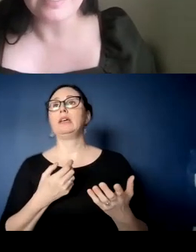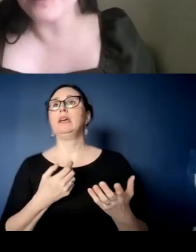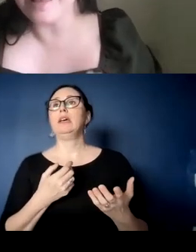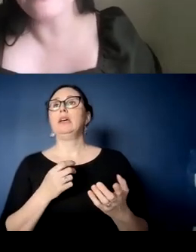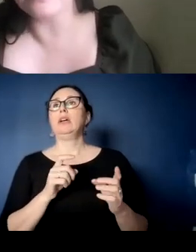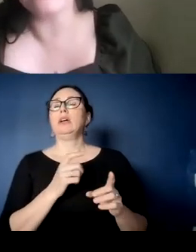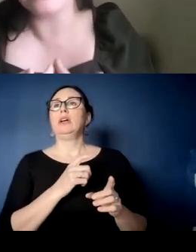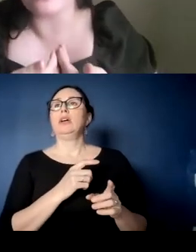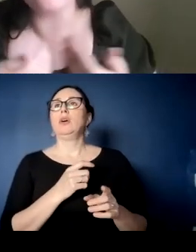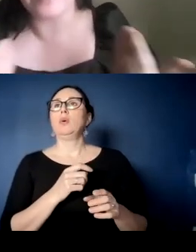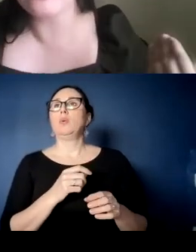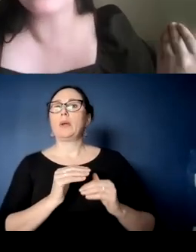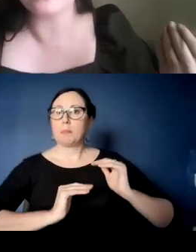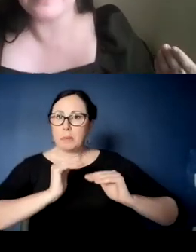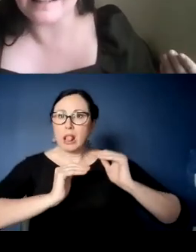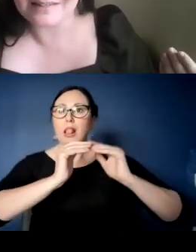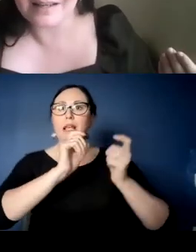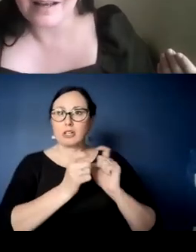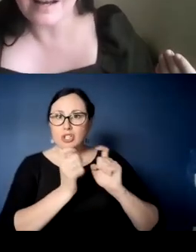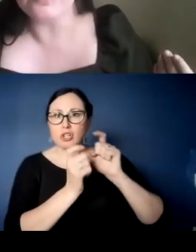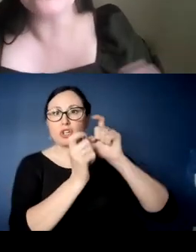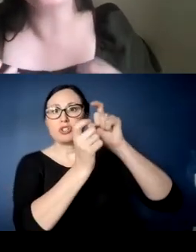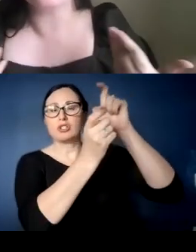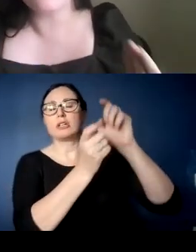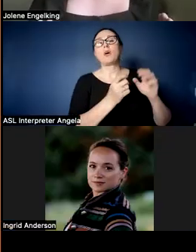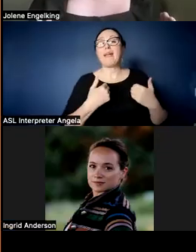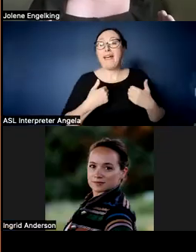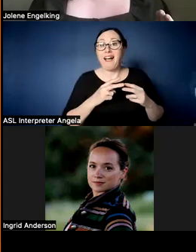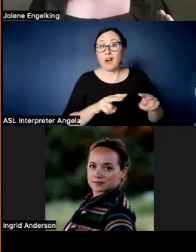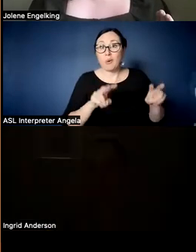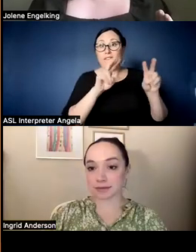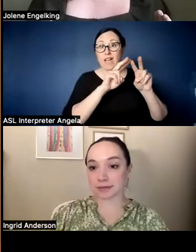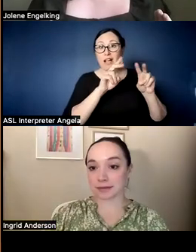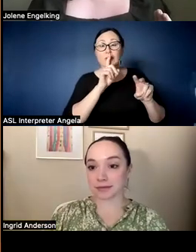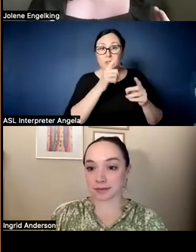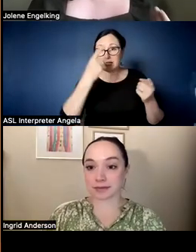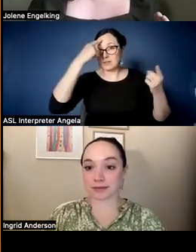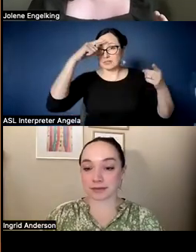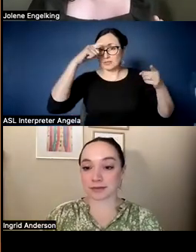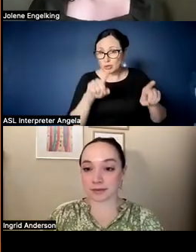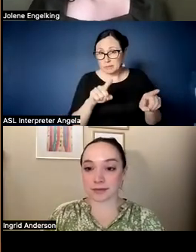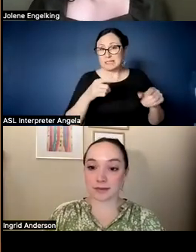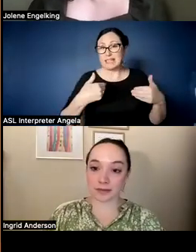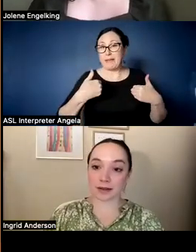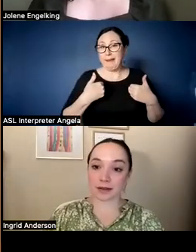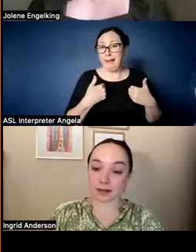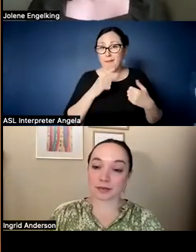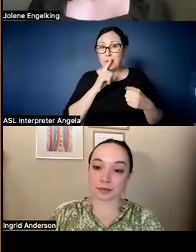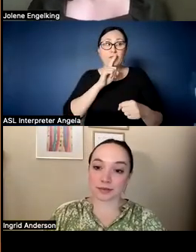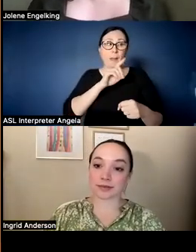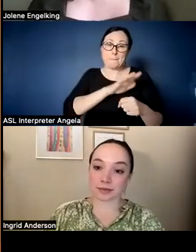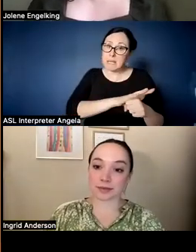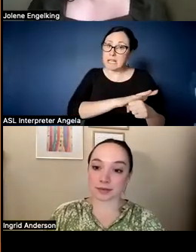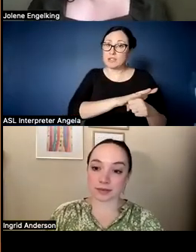adjusting, is we have literally like our values that guide us. Those agreements that we have, and those things that we have committed to as